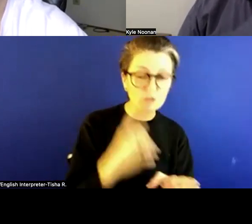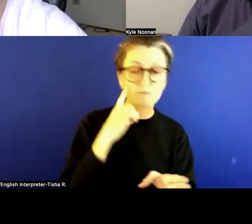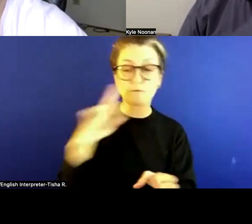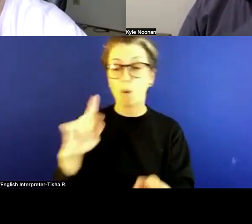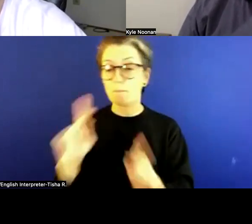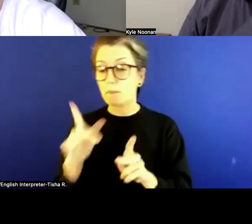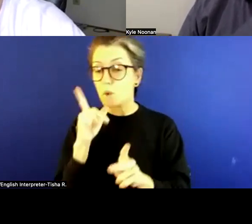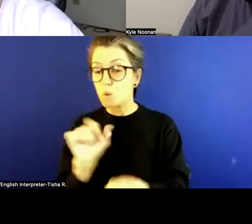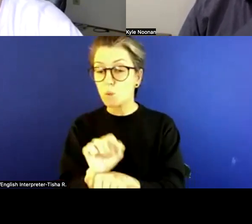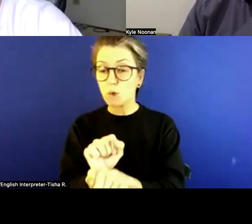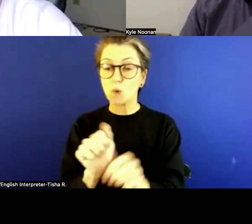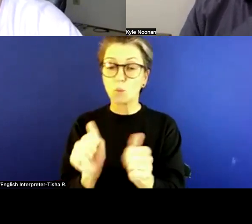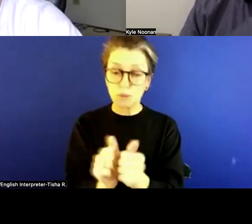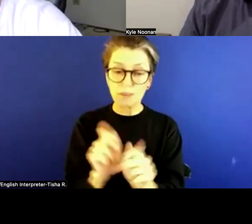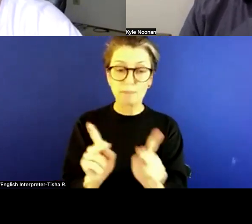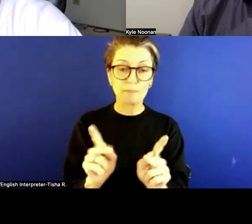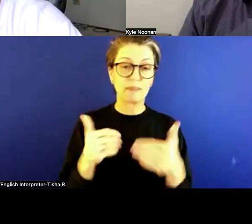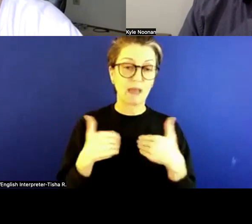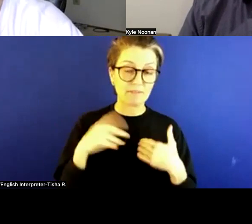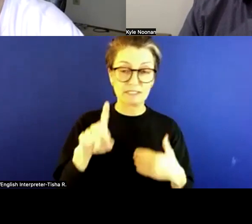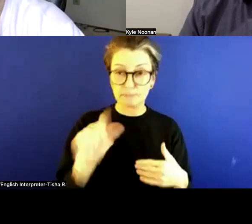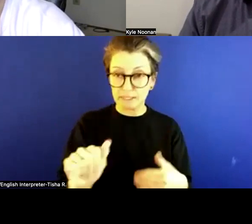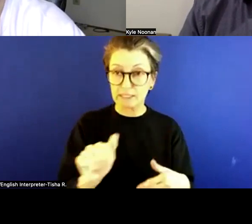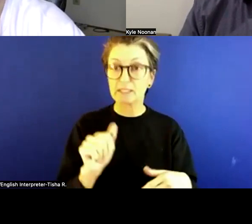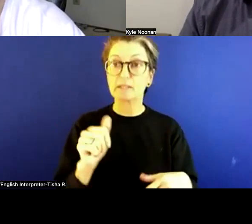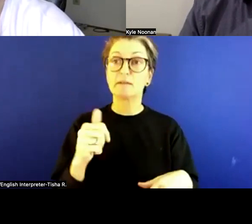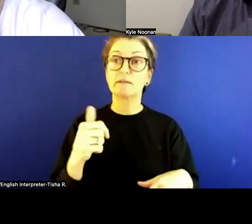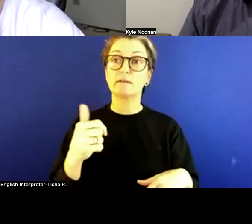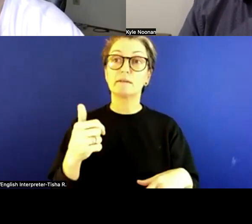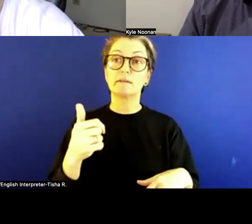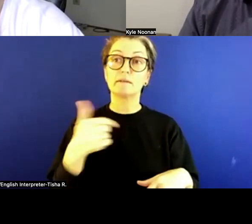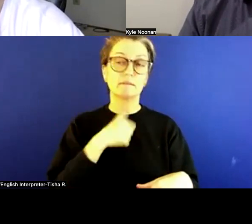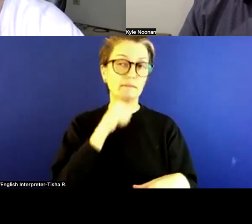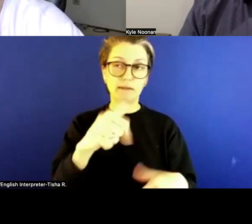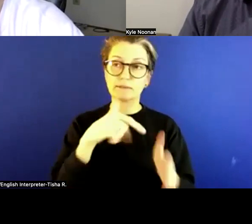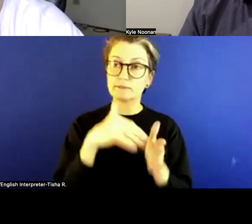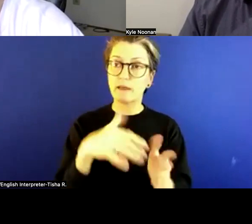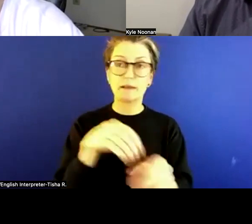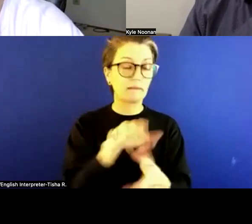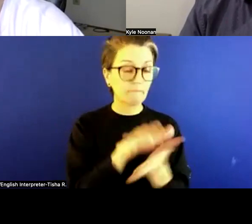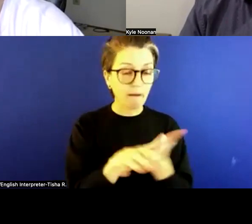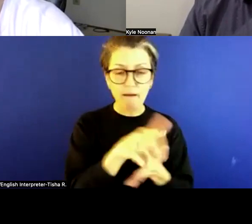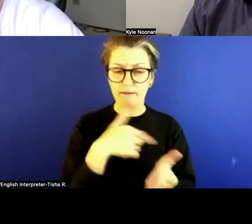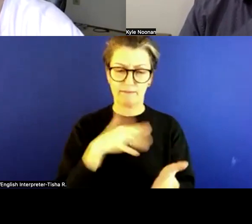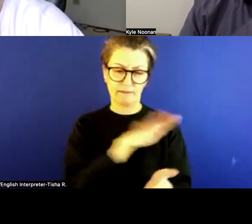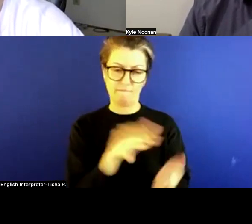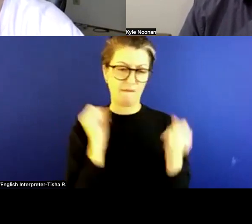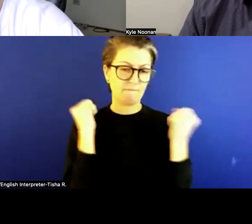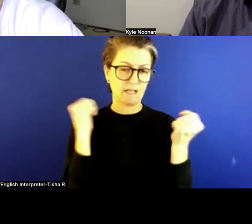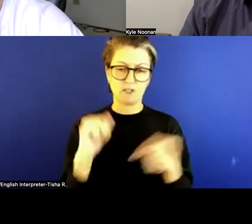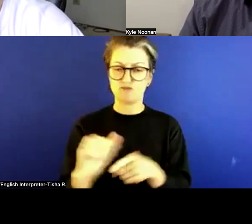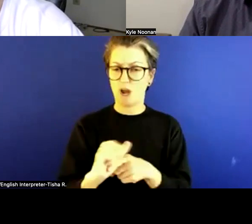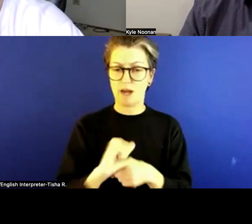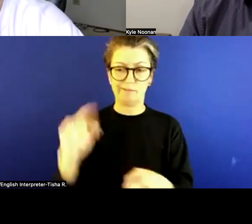and fitness. I did not study that in college. I was never a fitness trainer up until the point where I